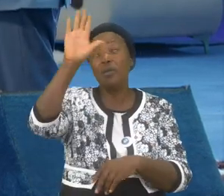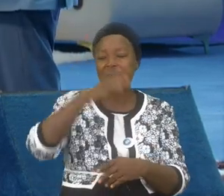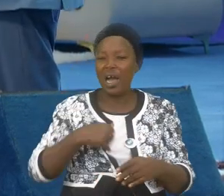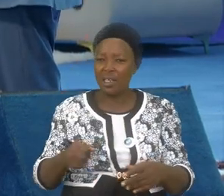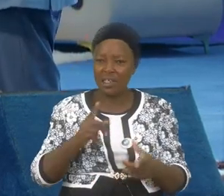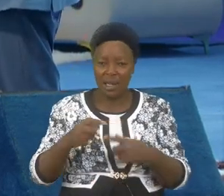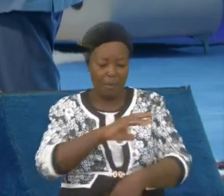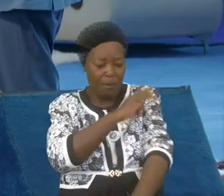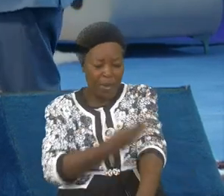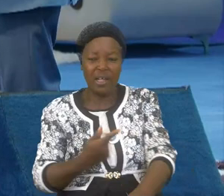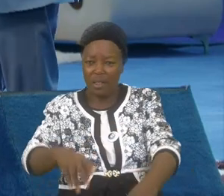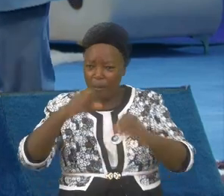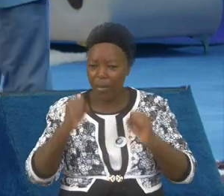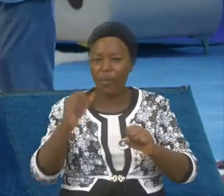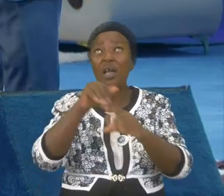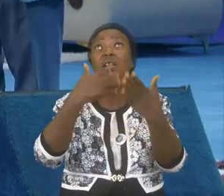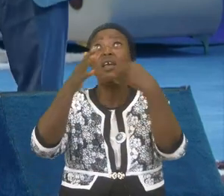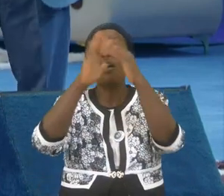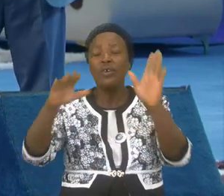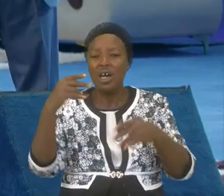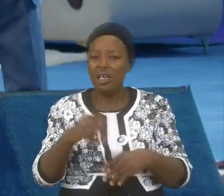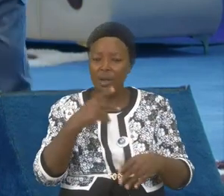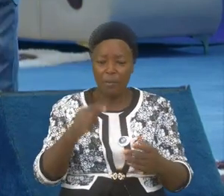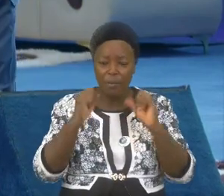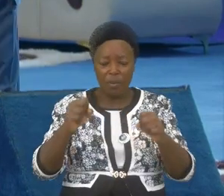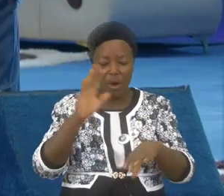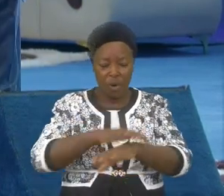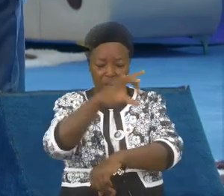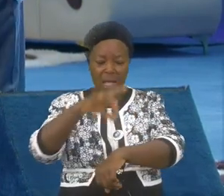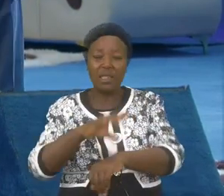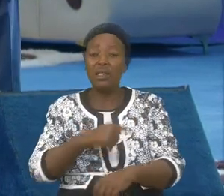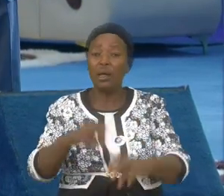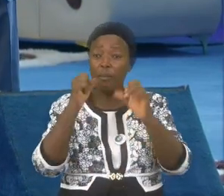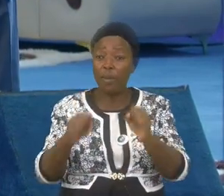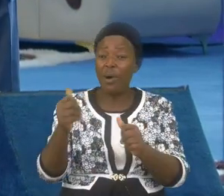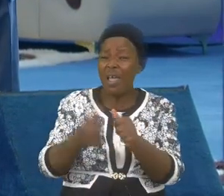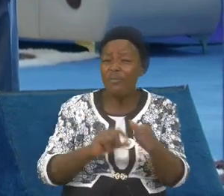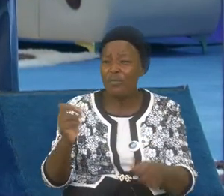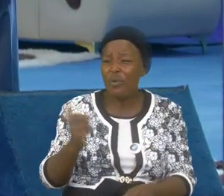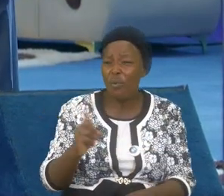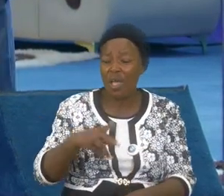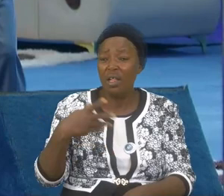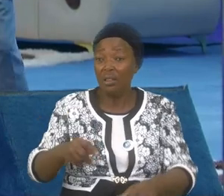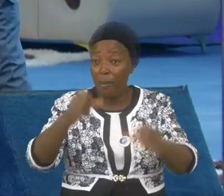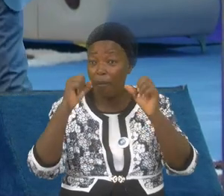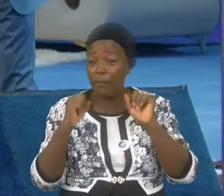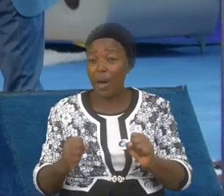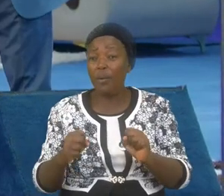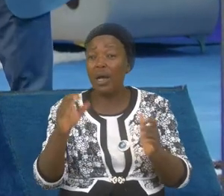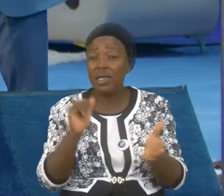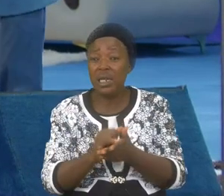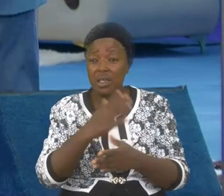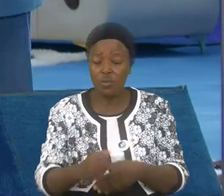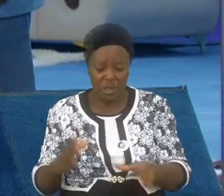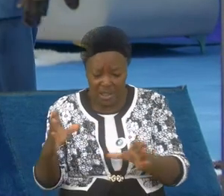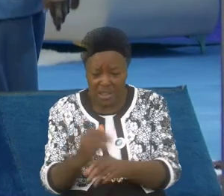the power everywhere, the power that will roll your mountain away, that power belongs to